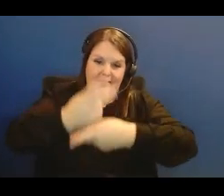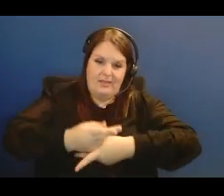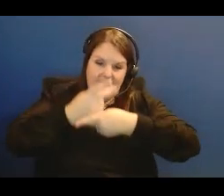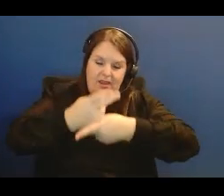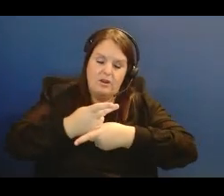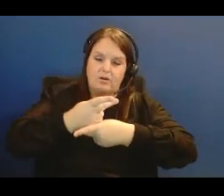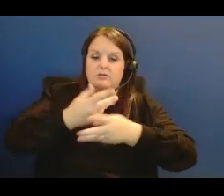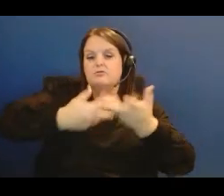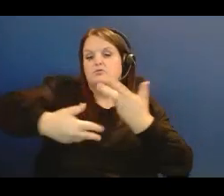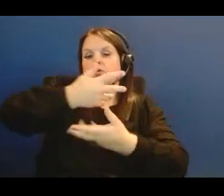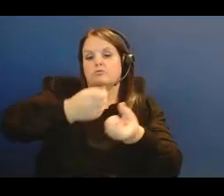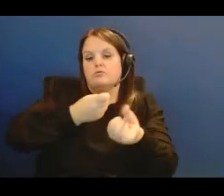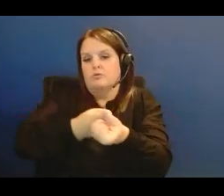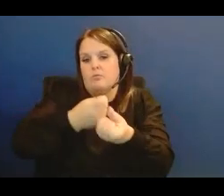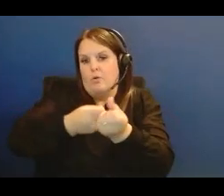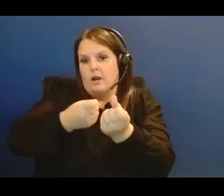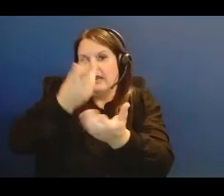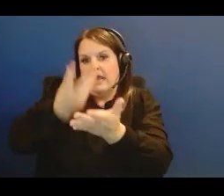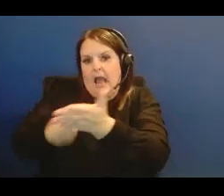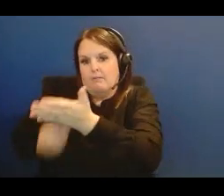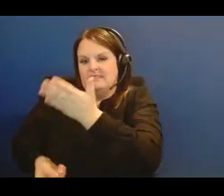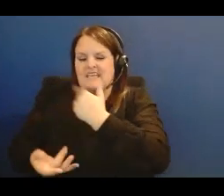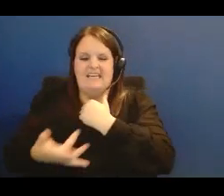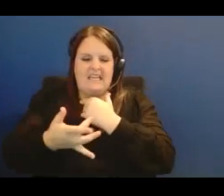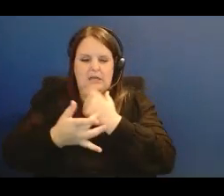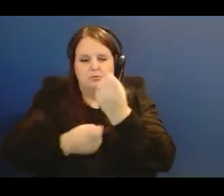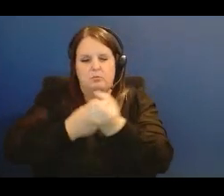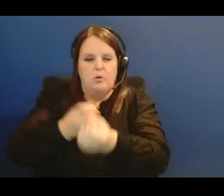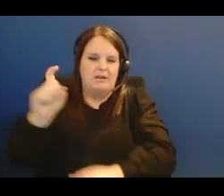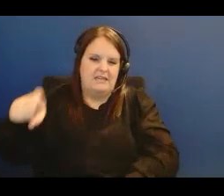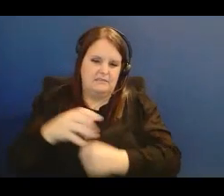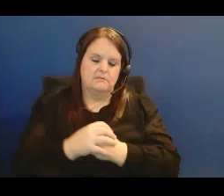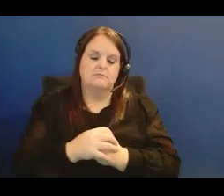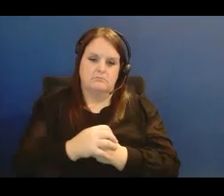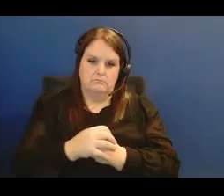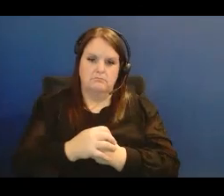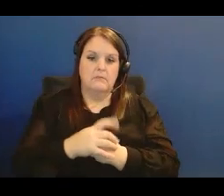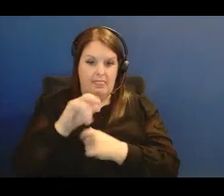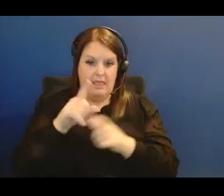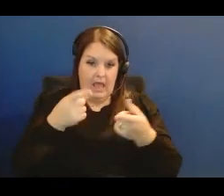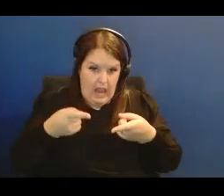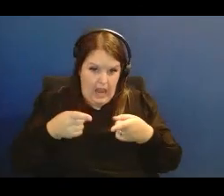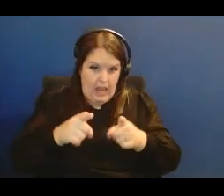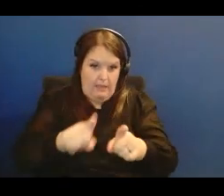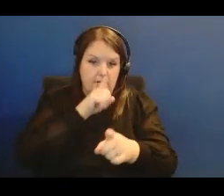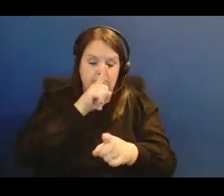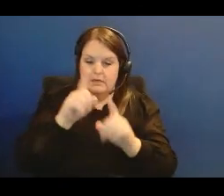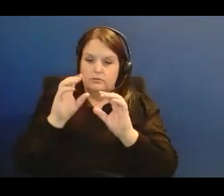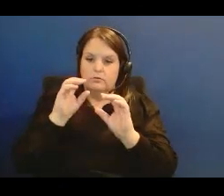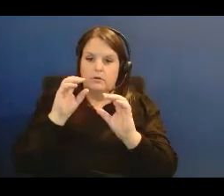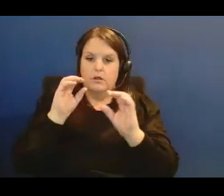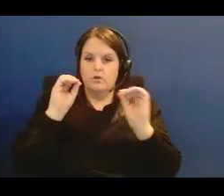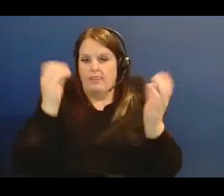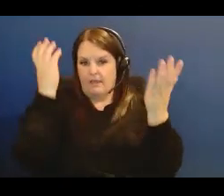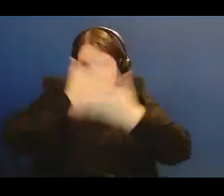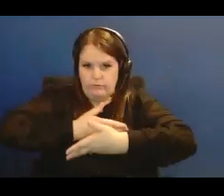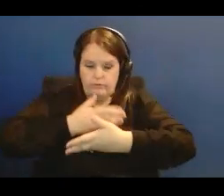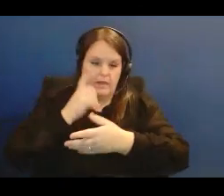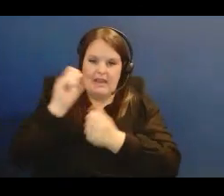support gaps, and technical assistance needs. These alignments ensure that NOMHE's contributions are not